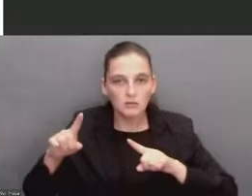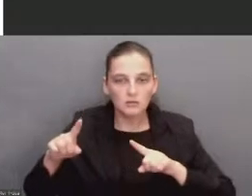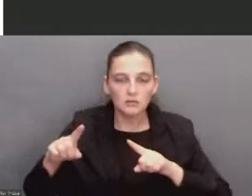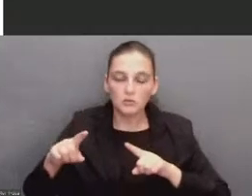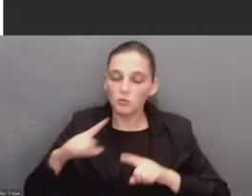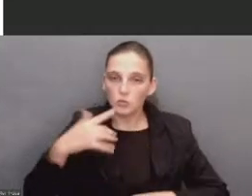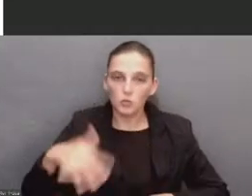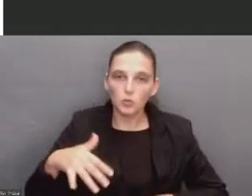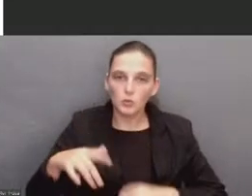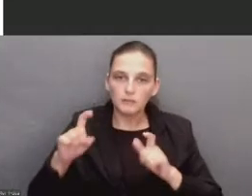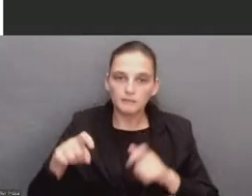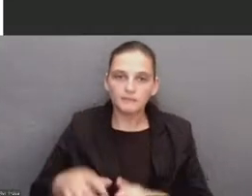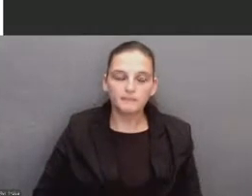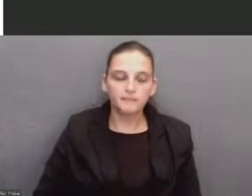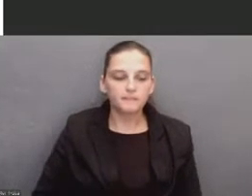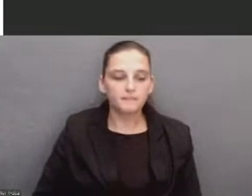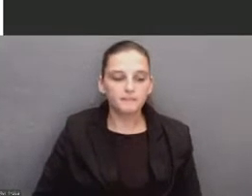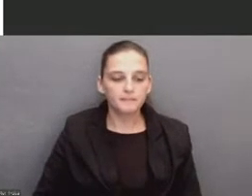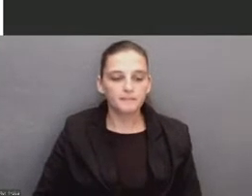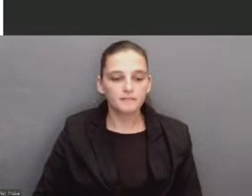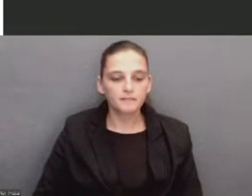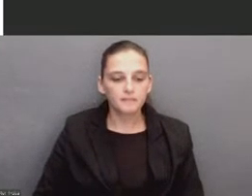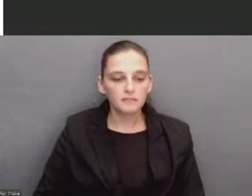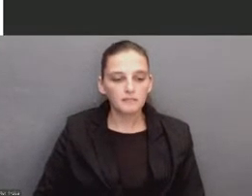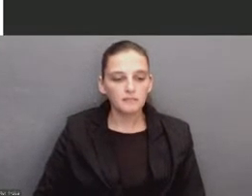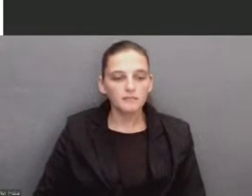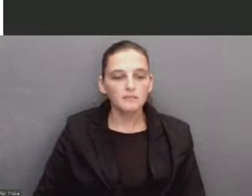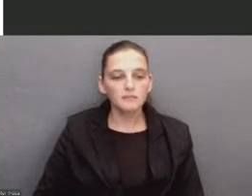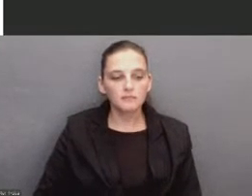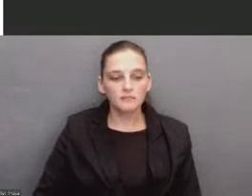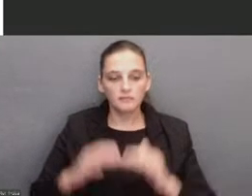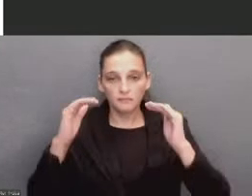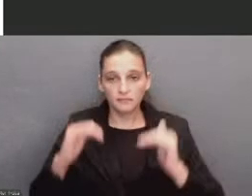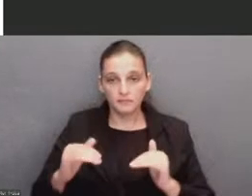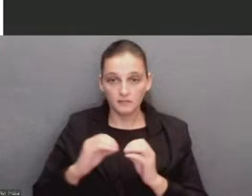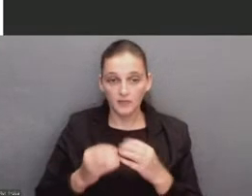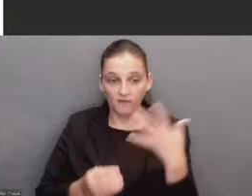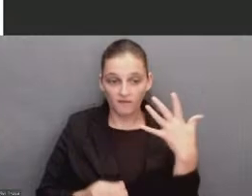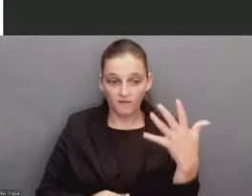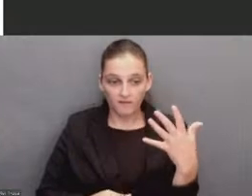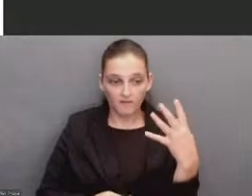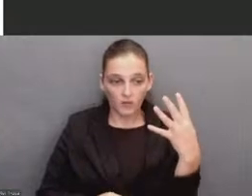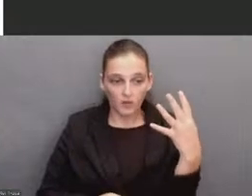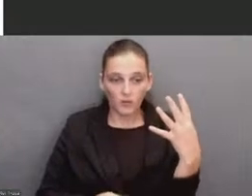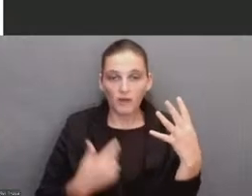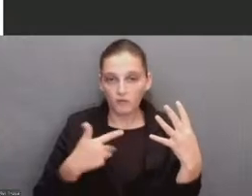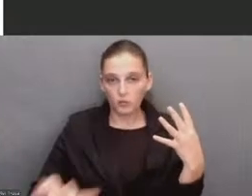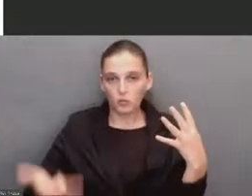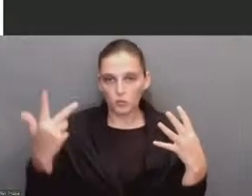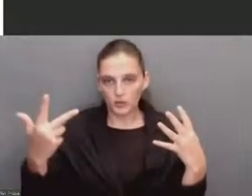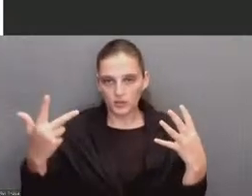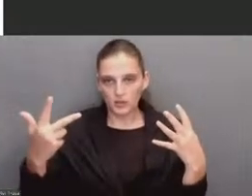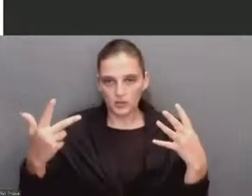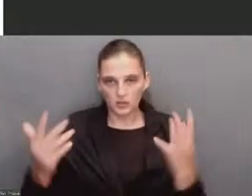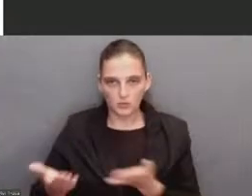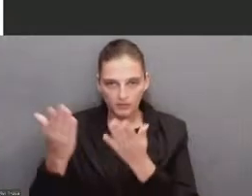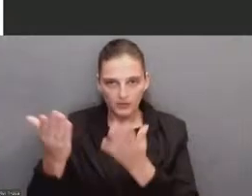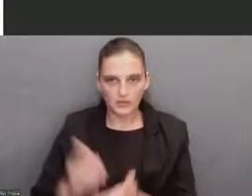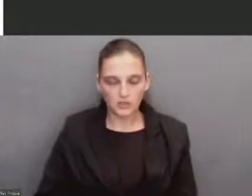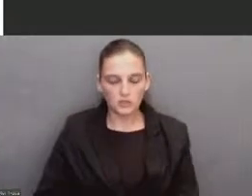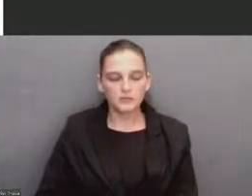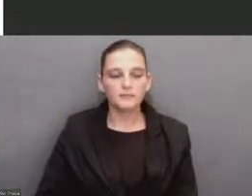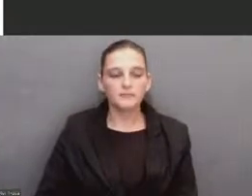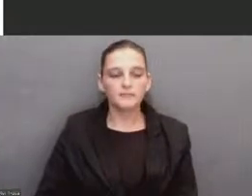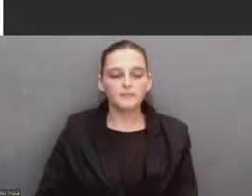necessary. For our next problem statement, we had 3 recommendations. One was